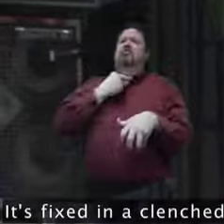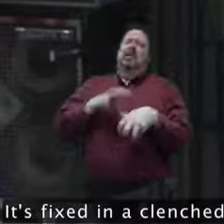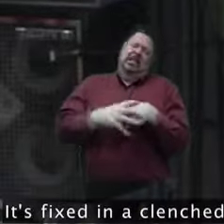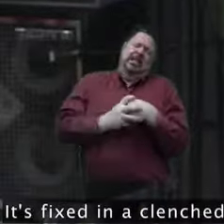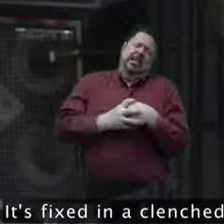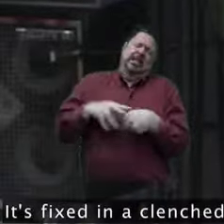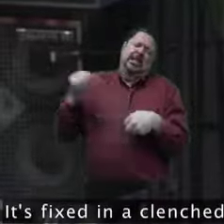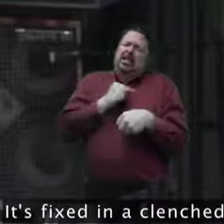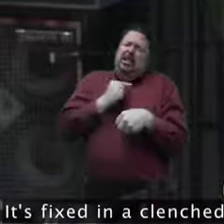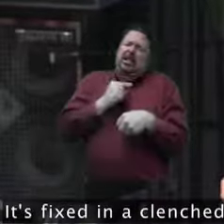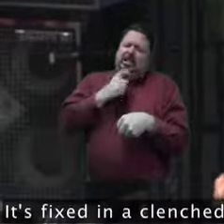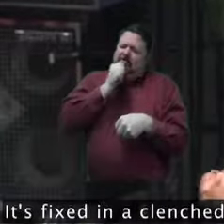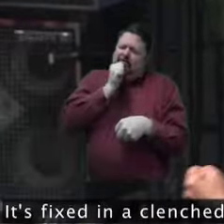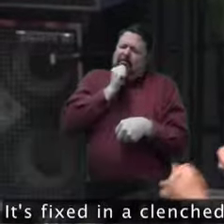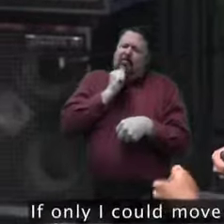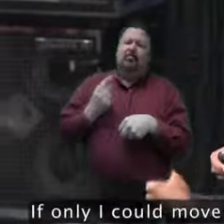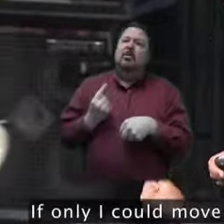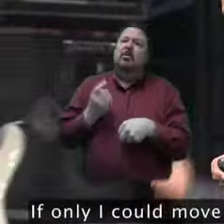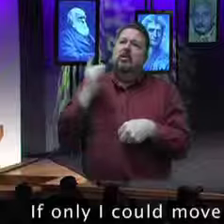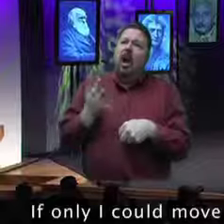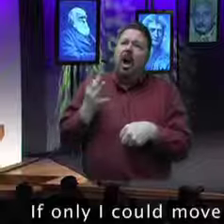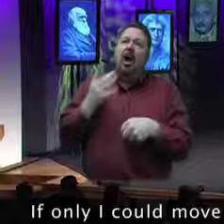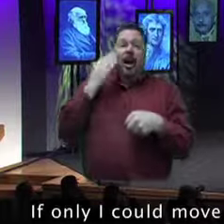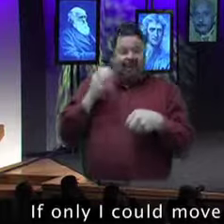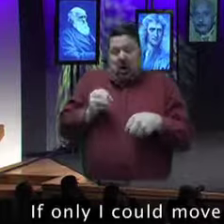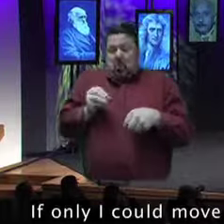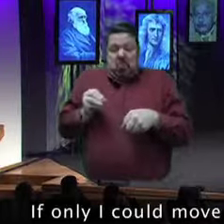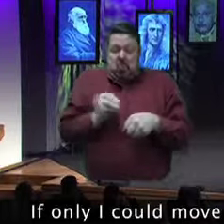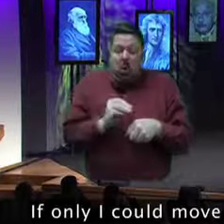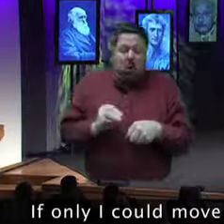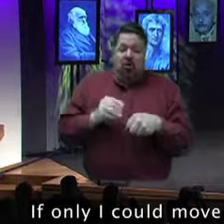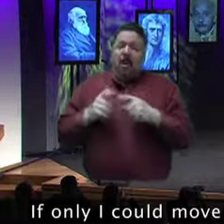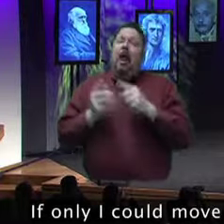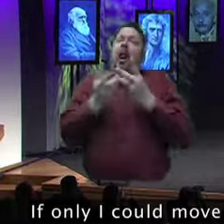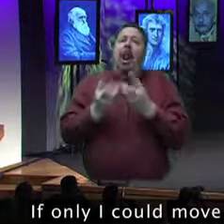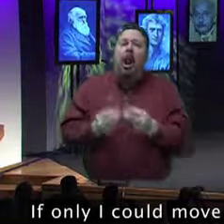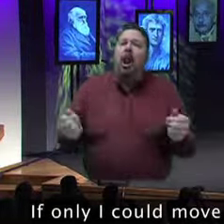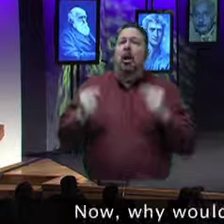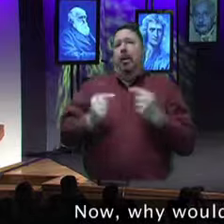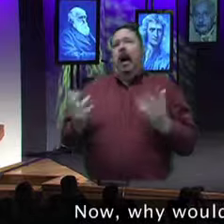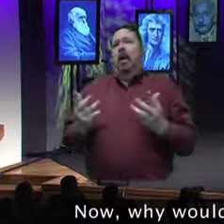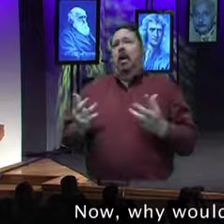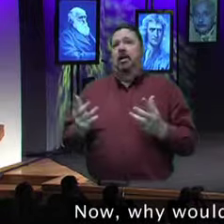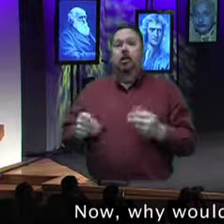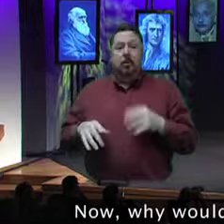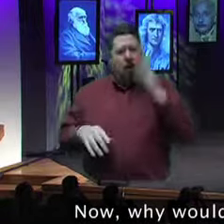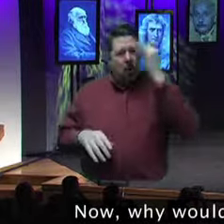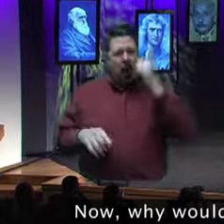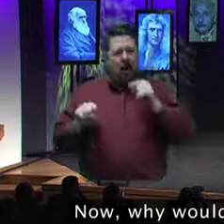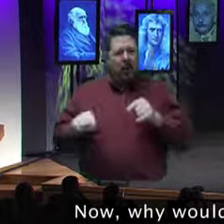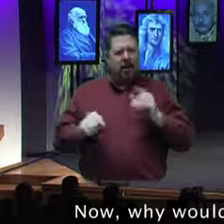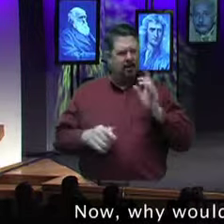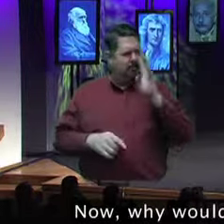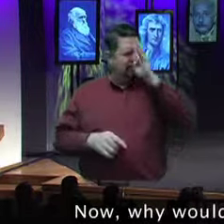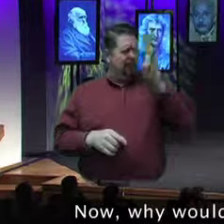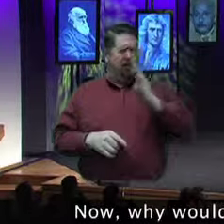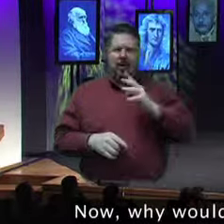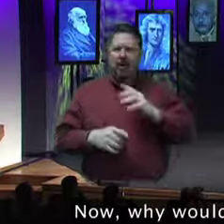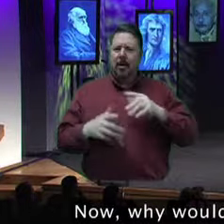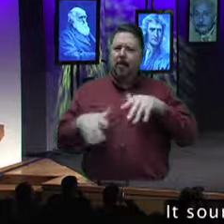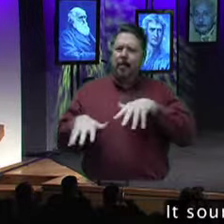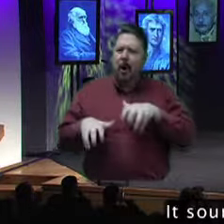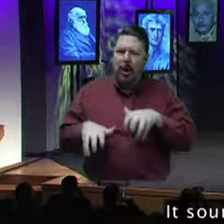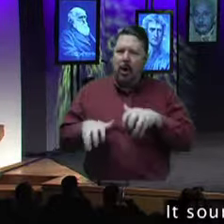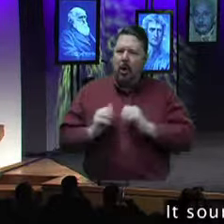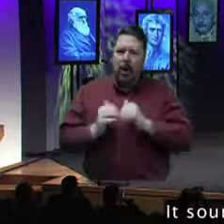in a clenched spasm and is excruciatingly painful. If only I could move it, maybe the pain will be relieved. Now, why would a phantom limb